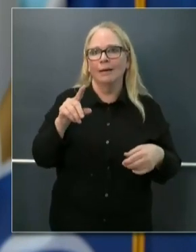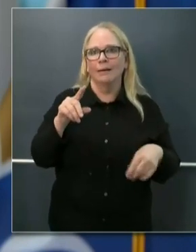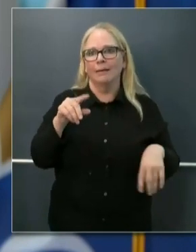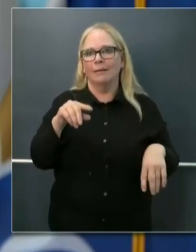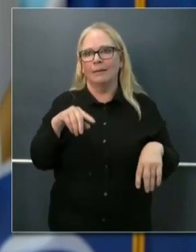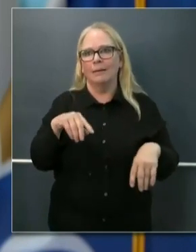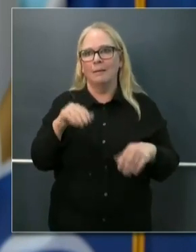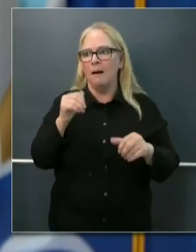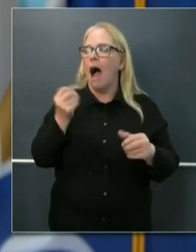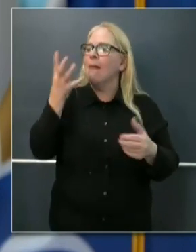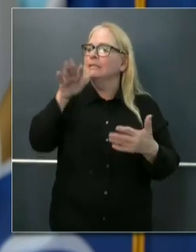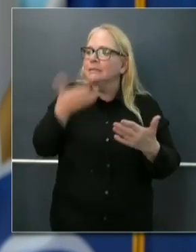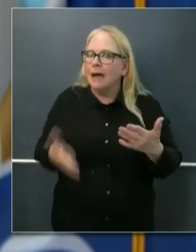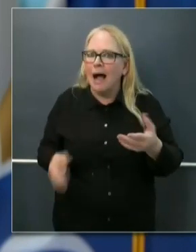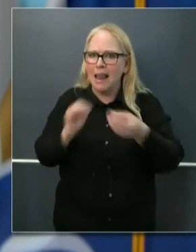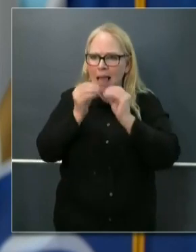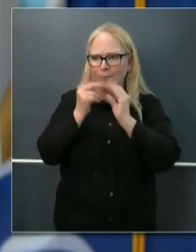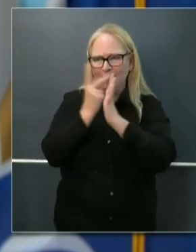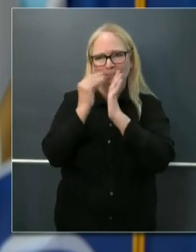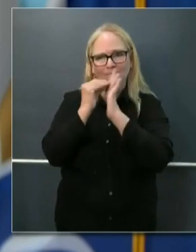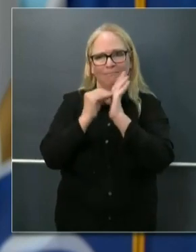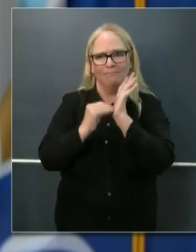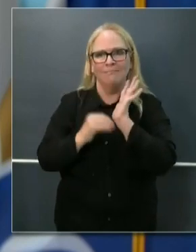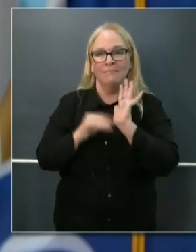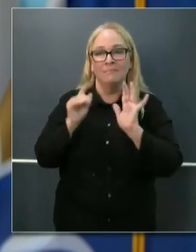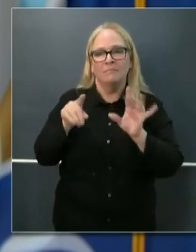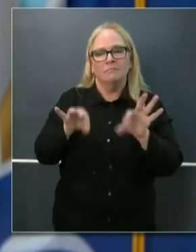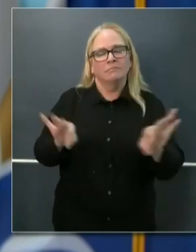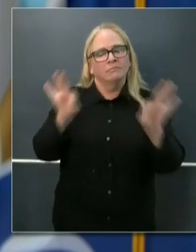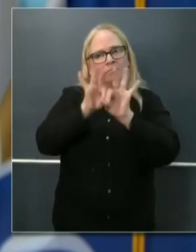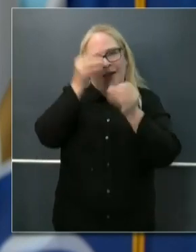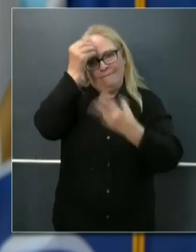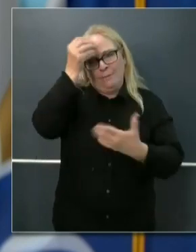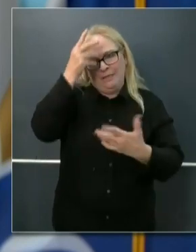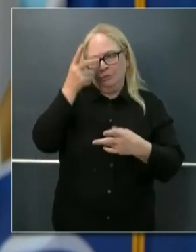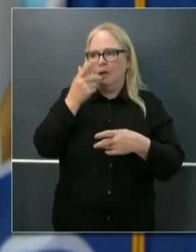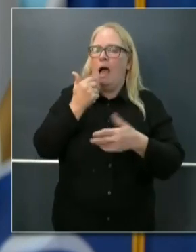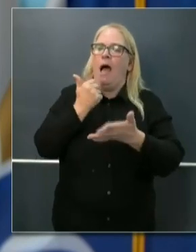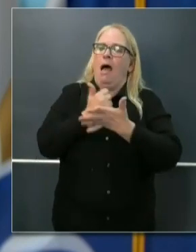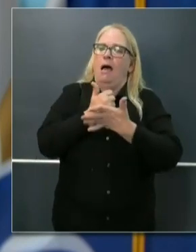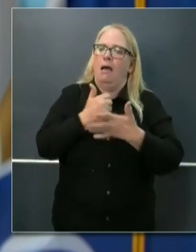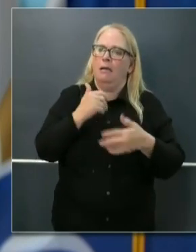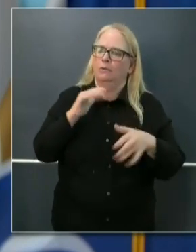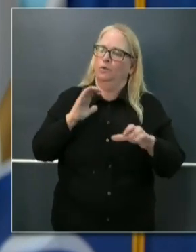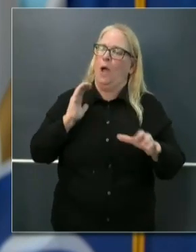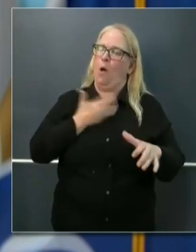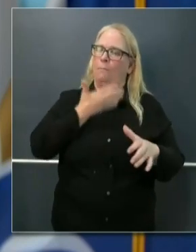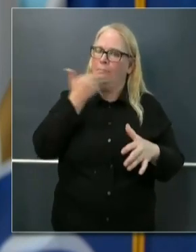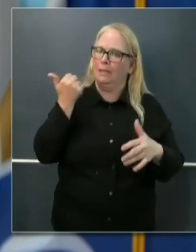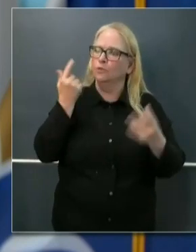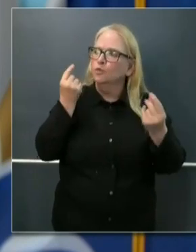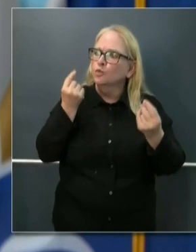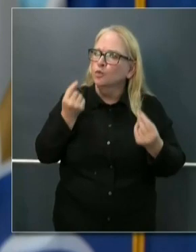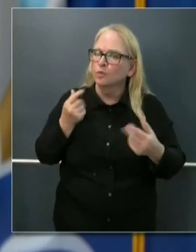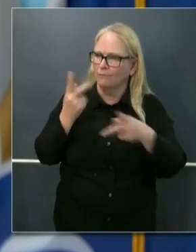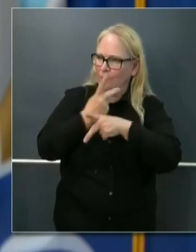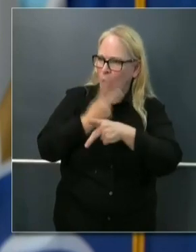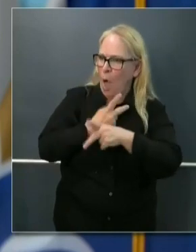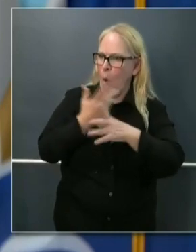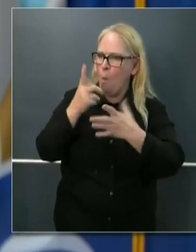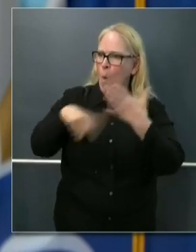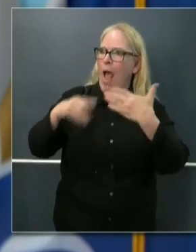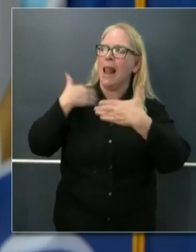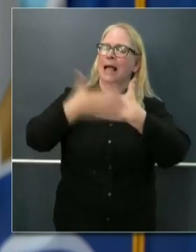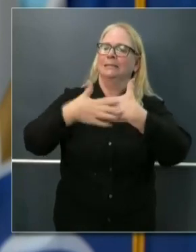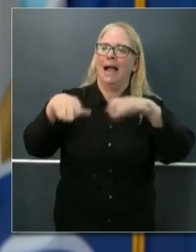deaths. And those death numbers, I know, are important to all of us, and we're trying to do our best to provide them. You saw some of the numbers we put out just